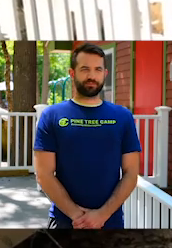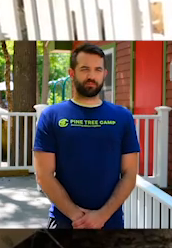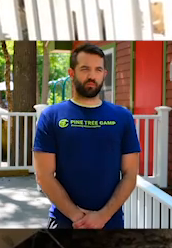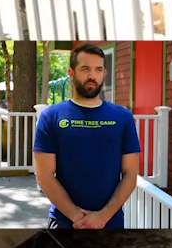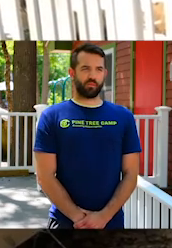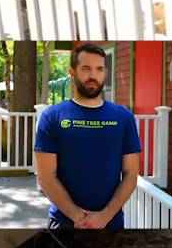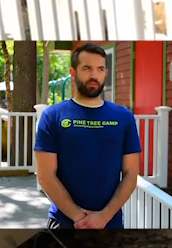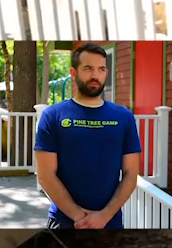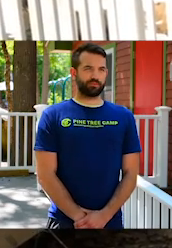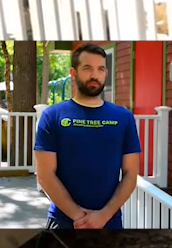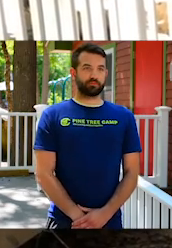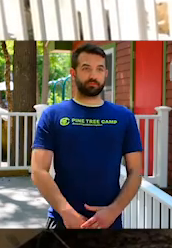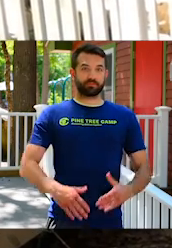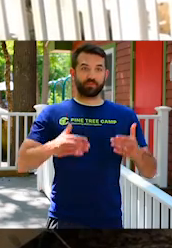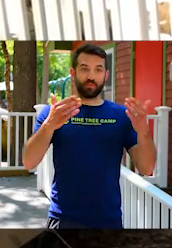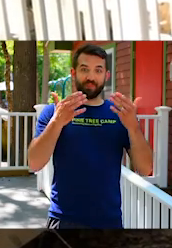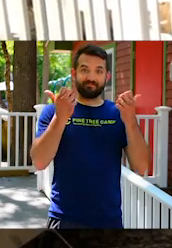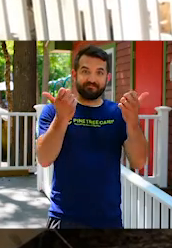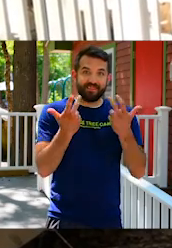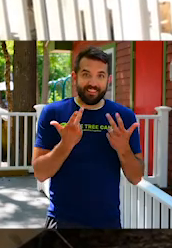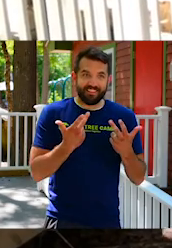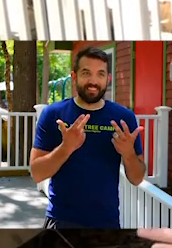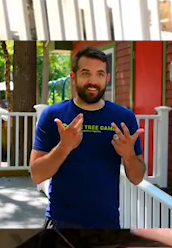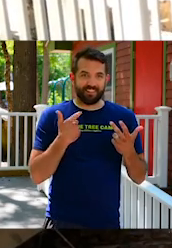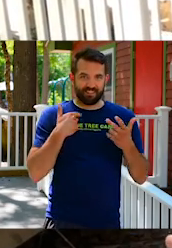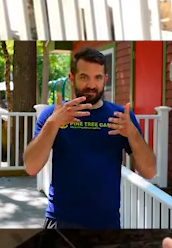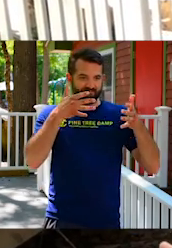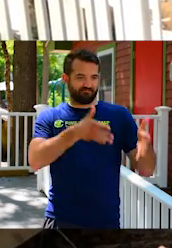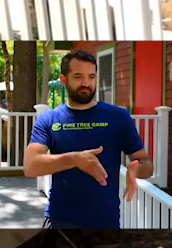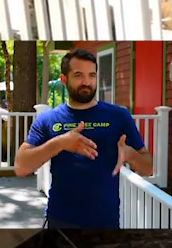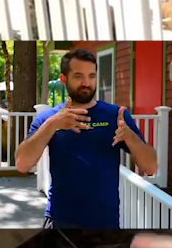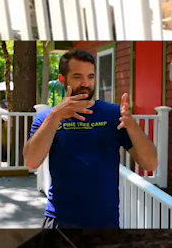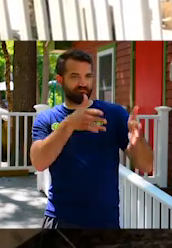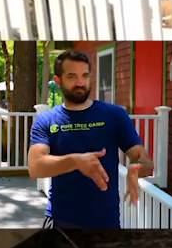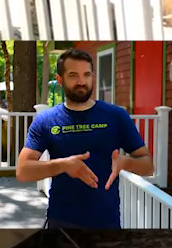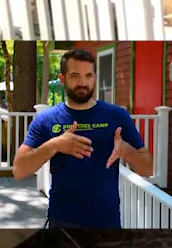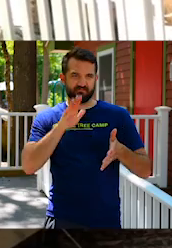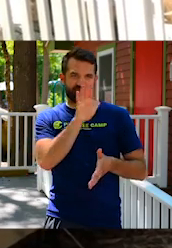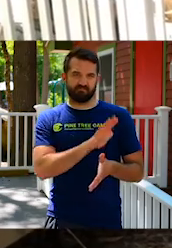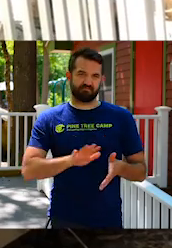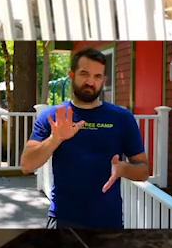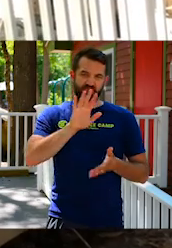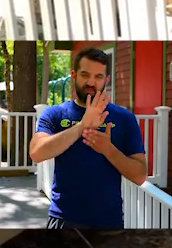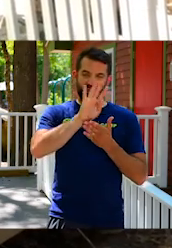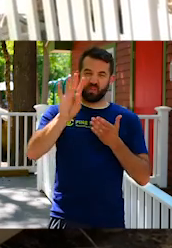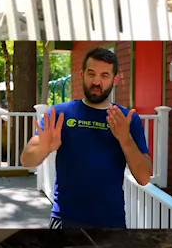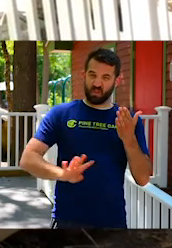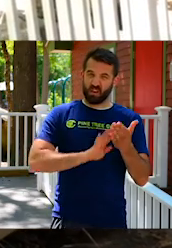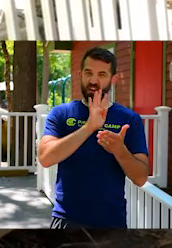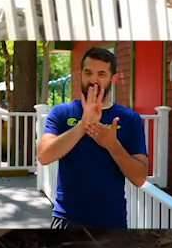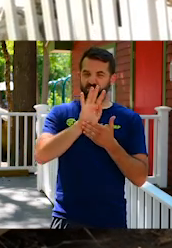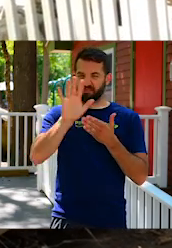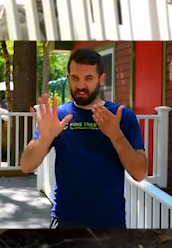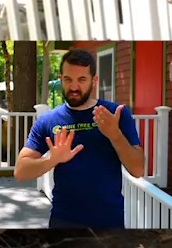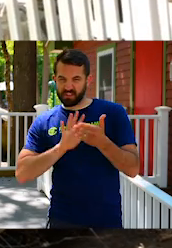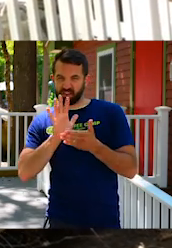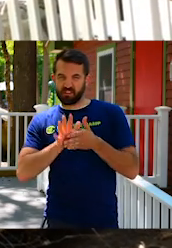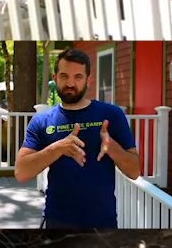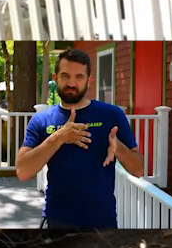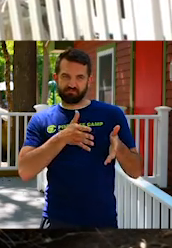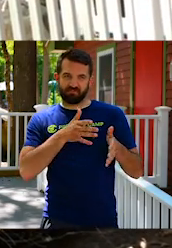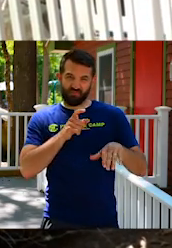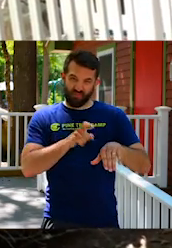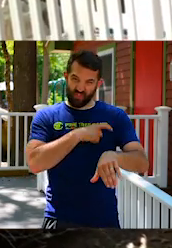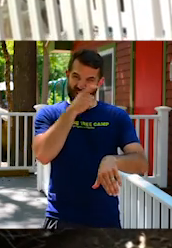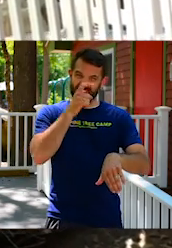Alright, so welcome back. I've left my walking water experiment sit for about 4 to 5 hours. The longer you wait, the more the